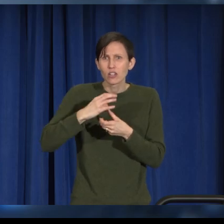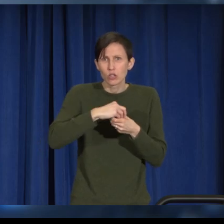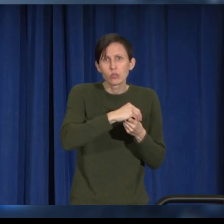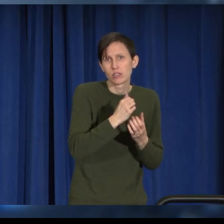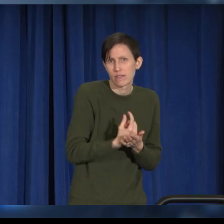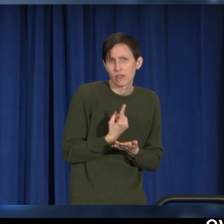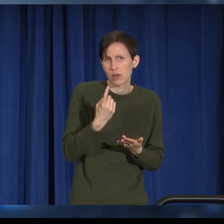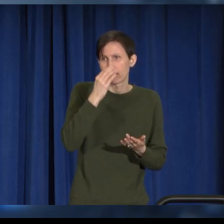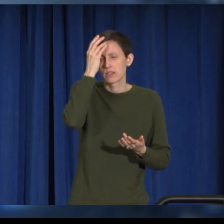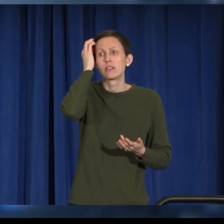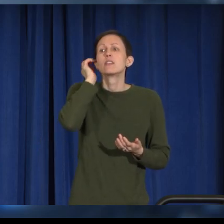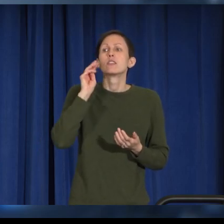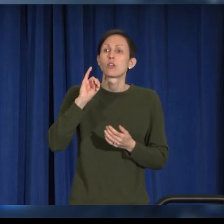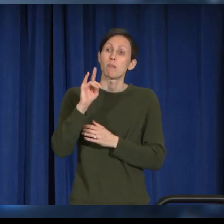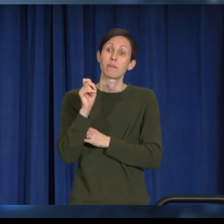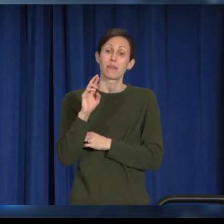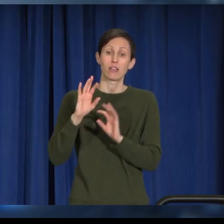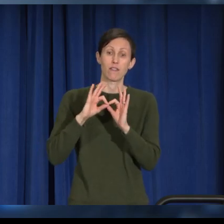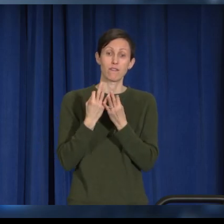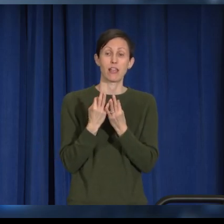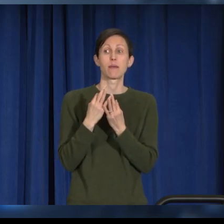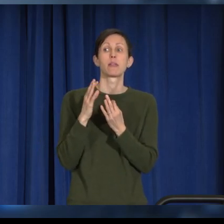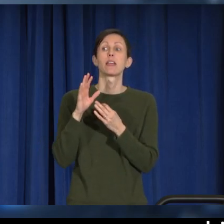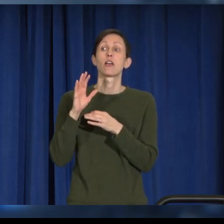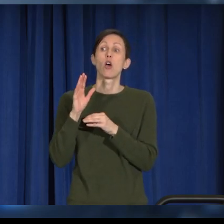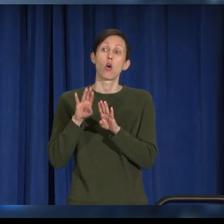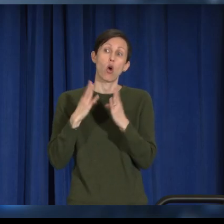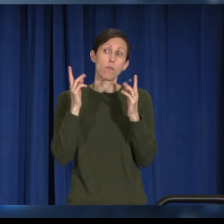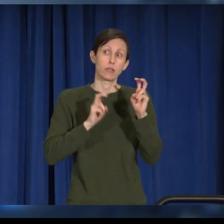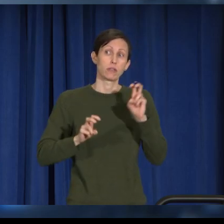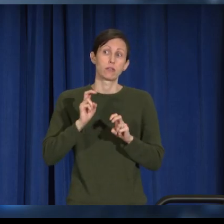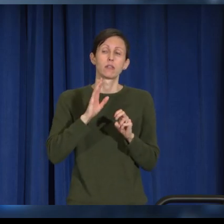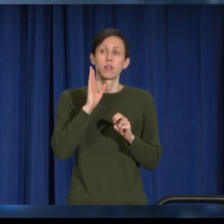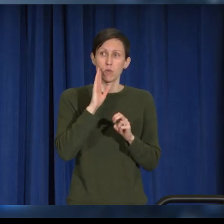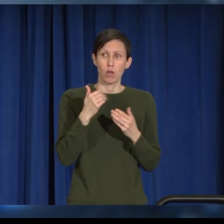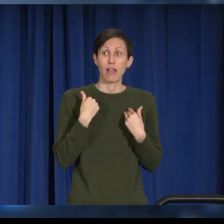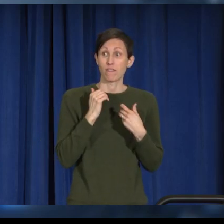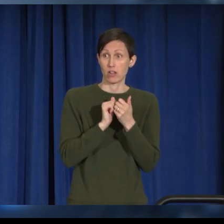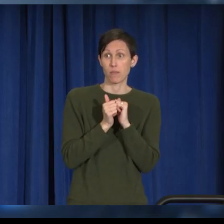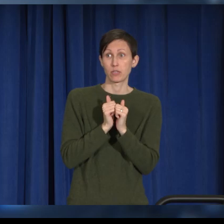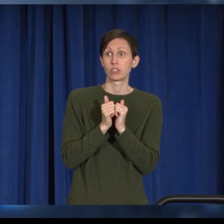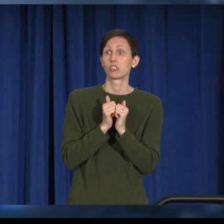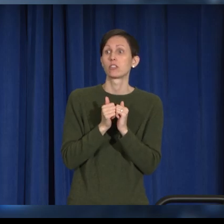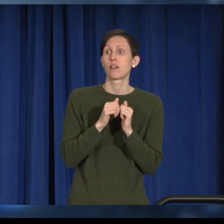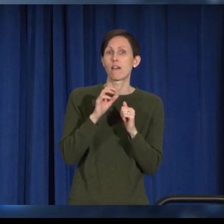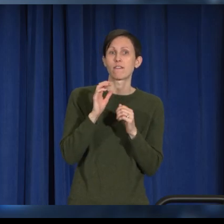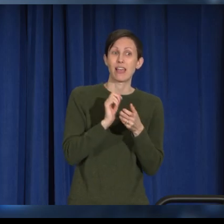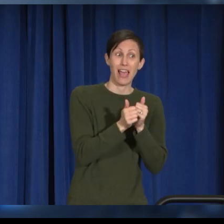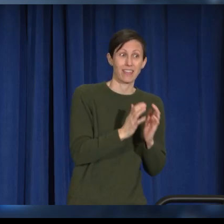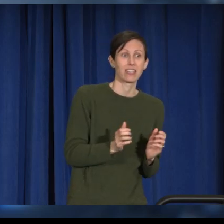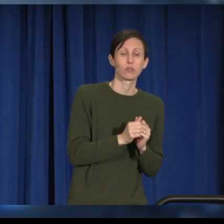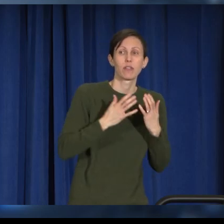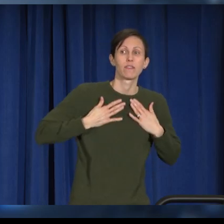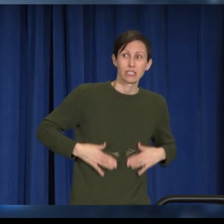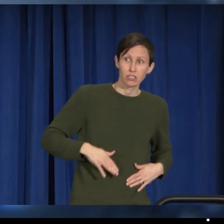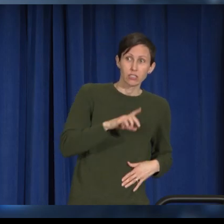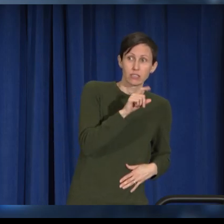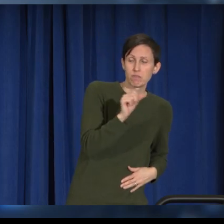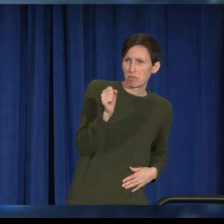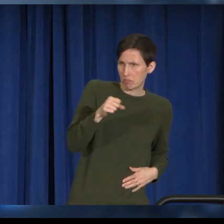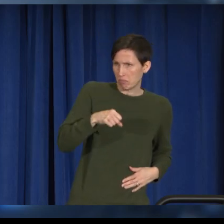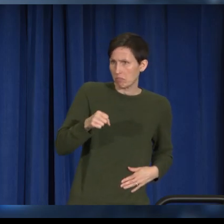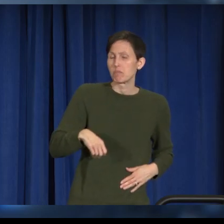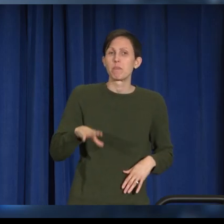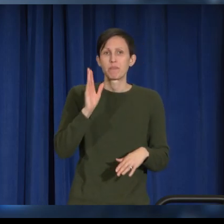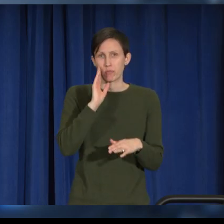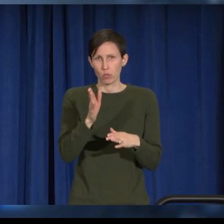people. So the Miller Family Open, June 28th, it's going to feature competition of athletes with physical disabilities.